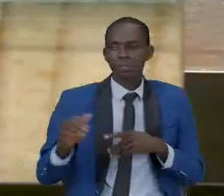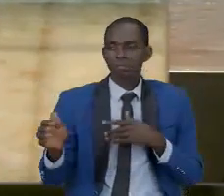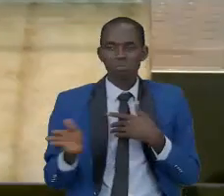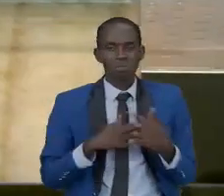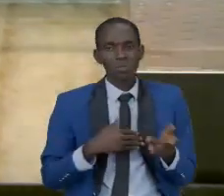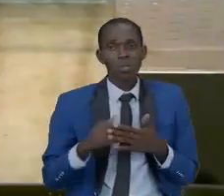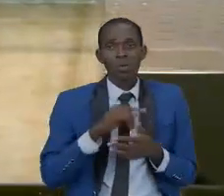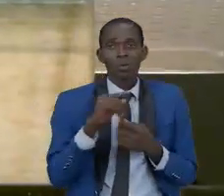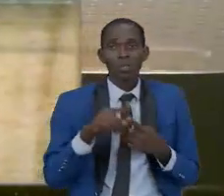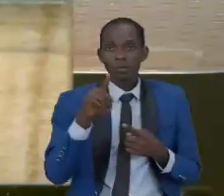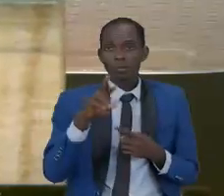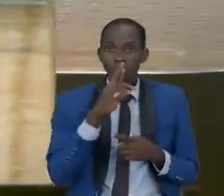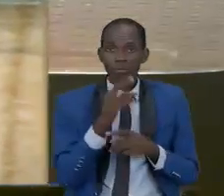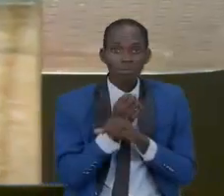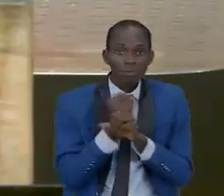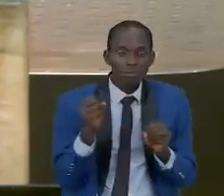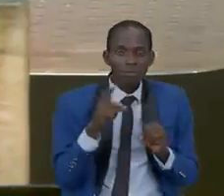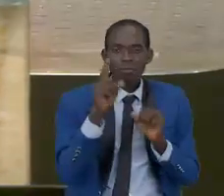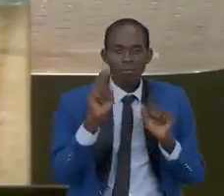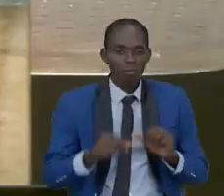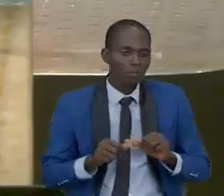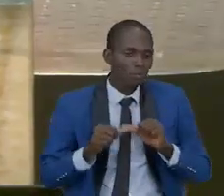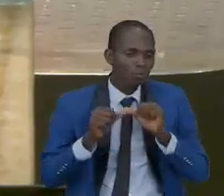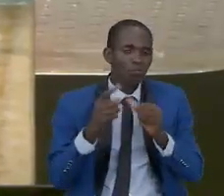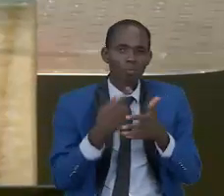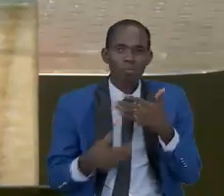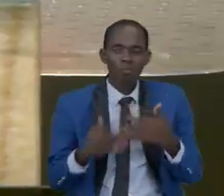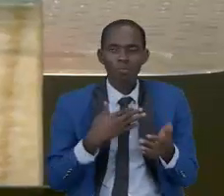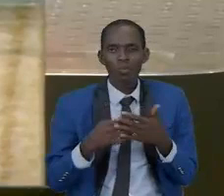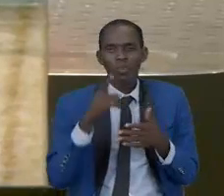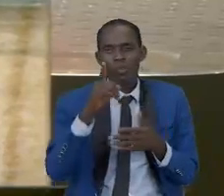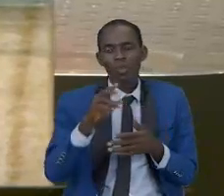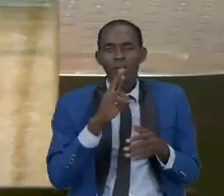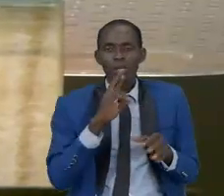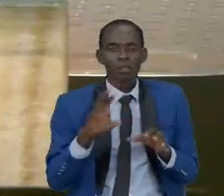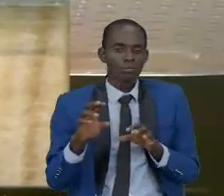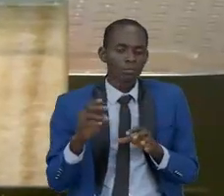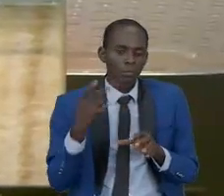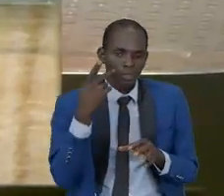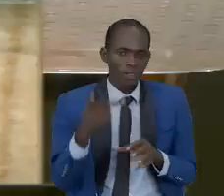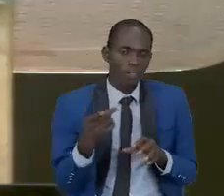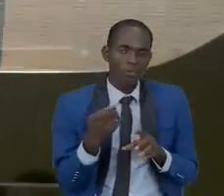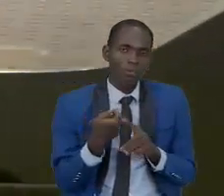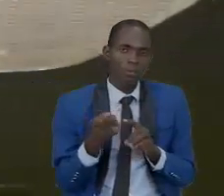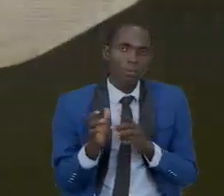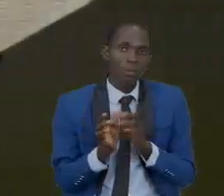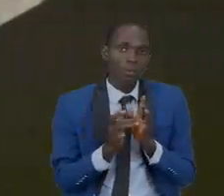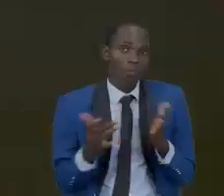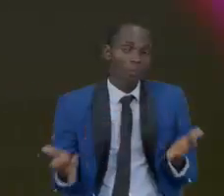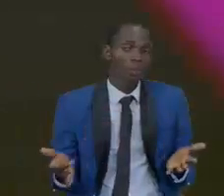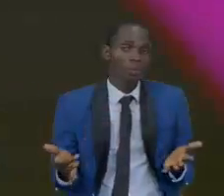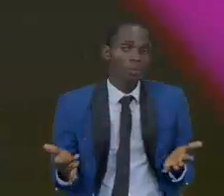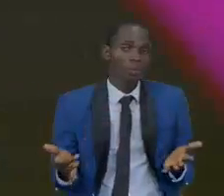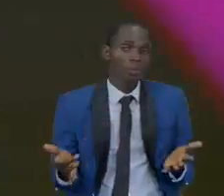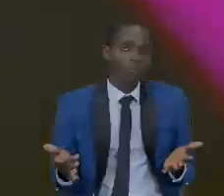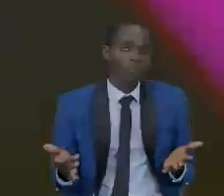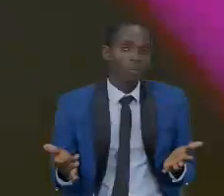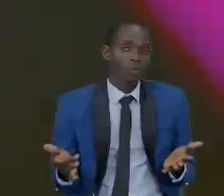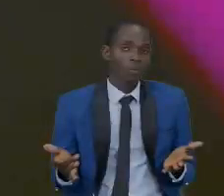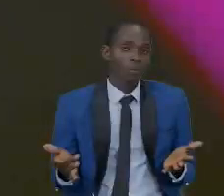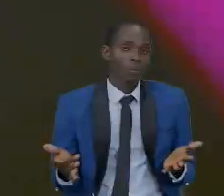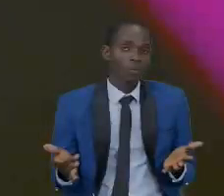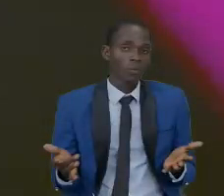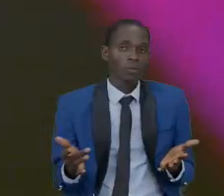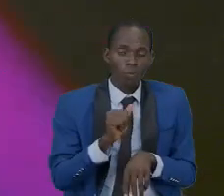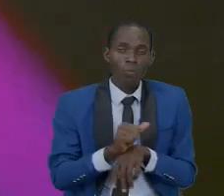you are seeing you can continue whatever you did the Bible doesn't say that it's saying your good works before you